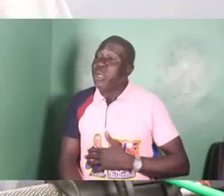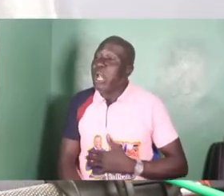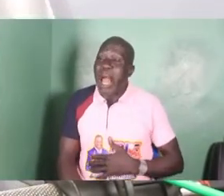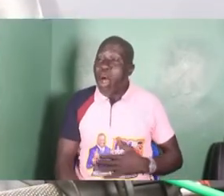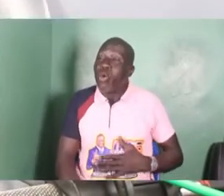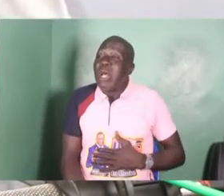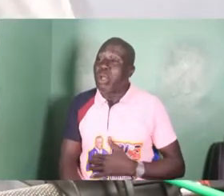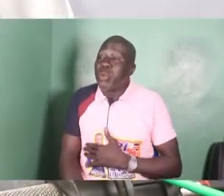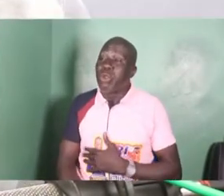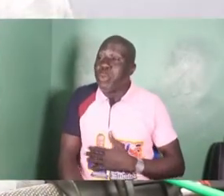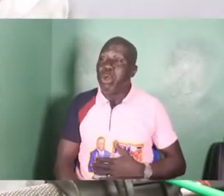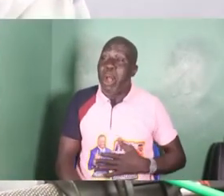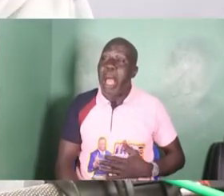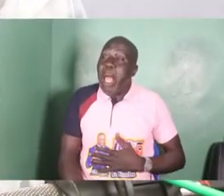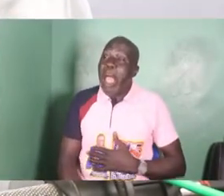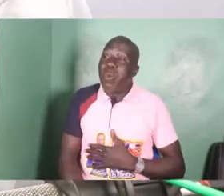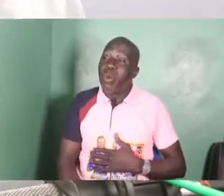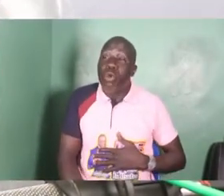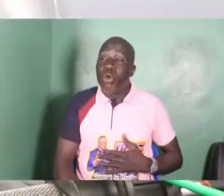Jésù. Olúwa Jésù. Olúwa Jésù. Olúwa